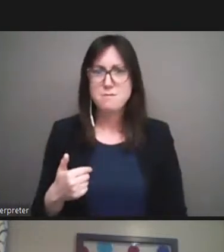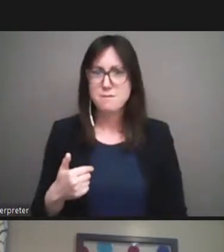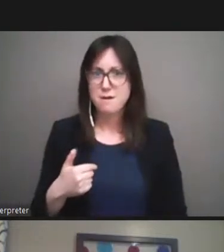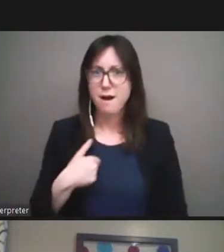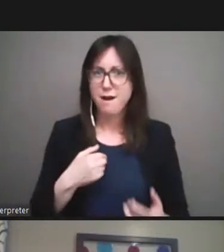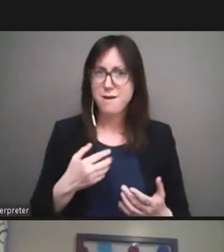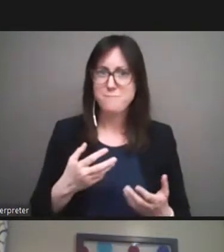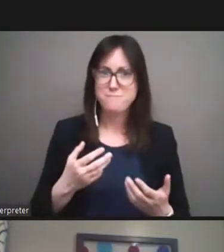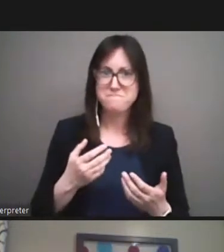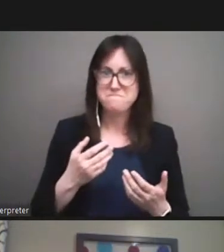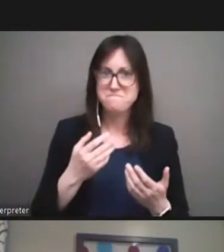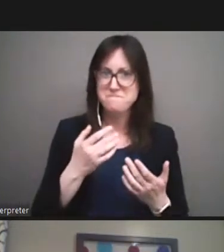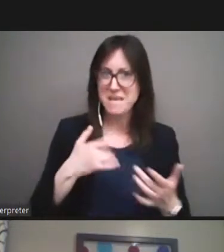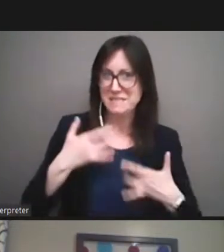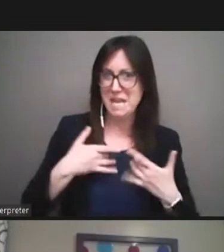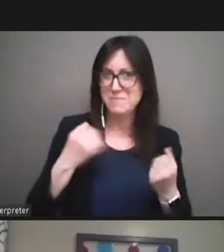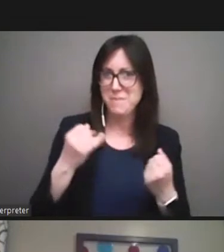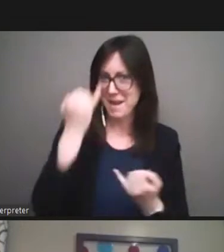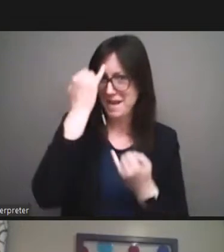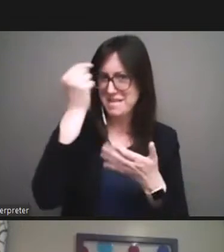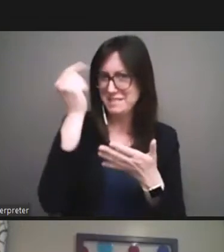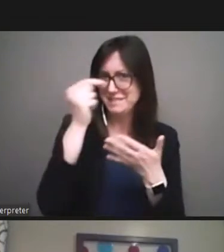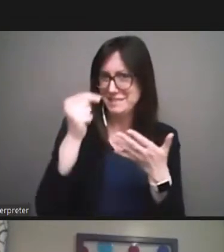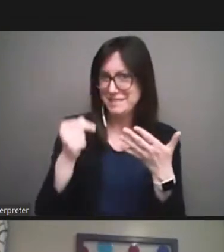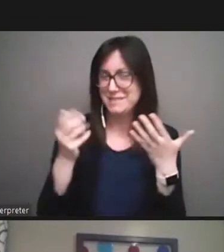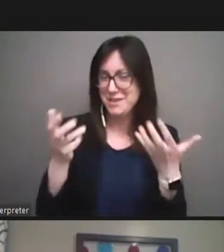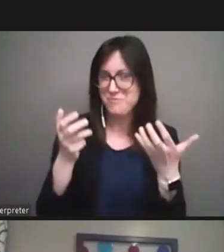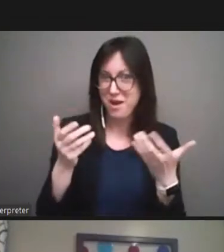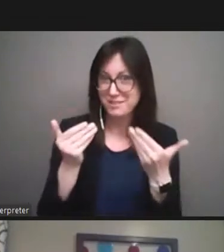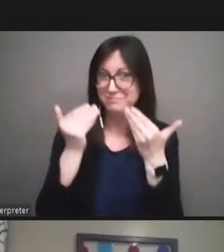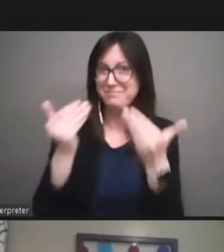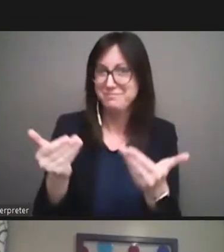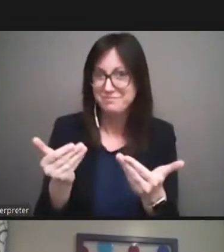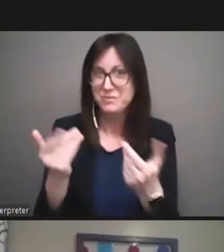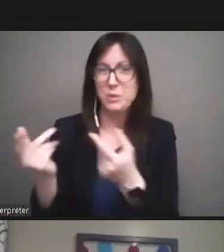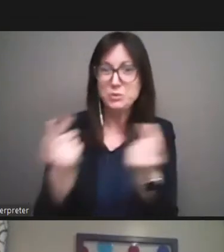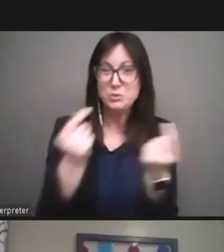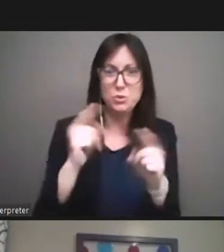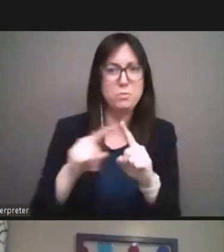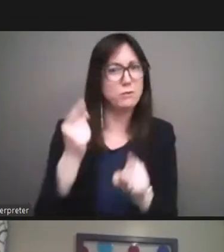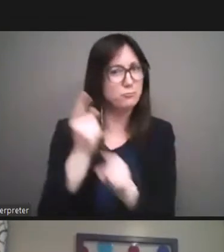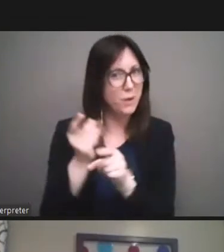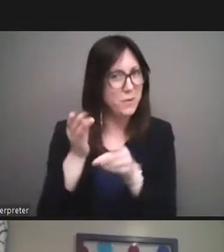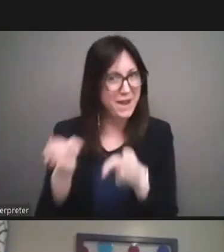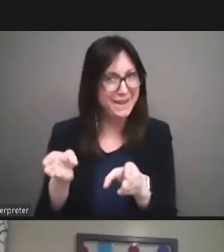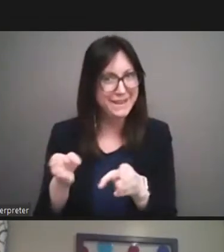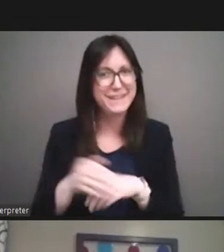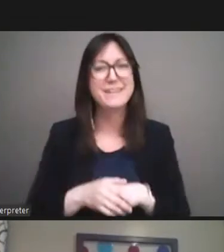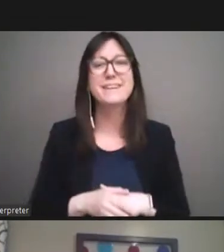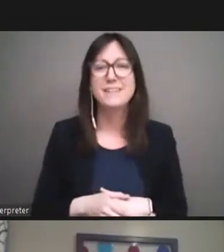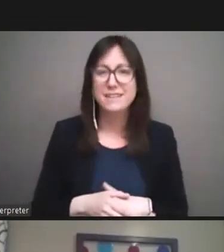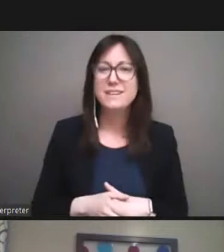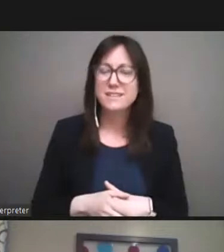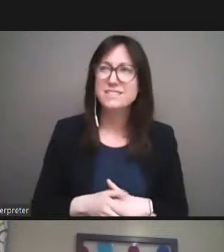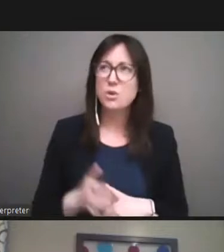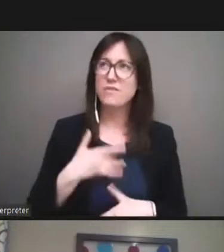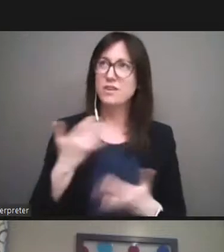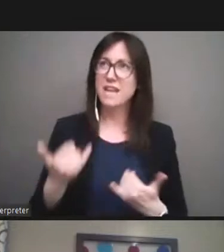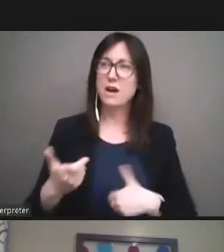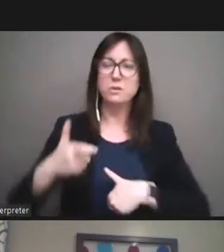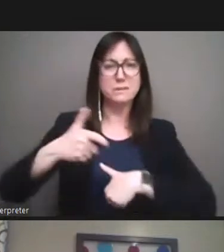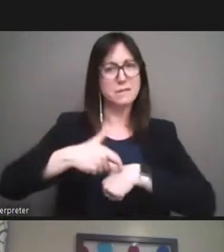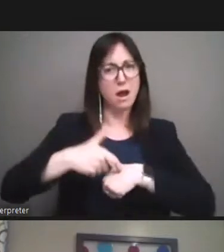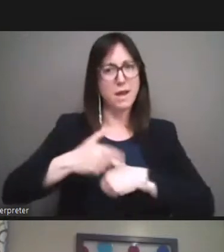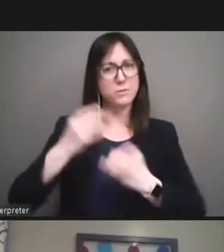so geared up to do so many wonderful things. Let's do this constructively. So yeah, I think just that time to